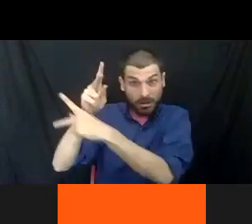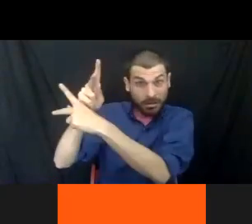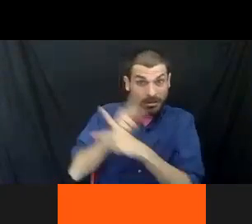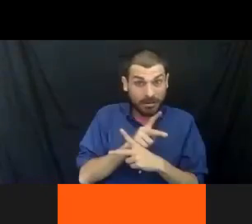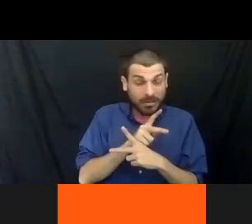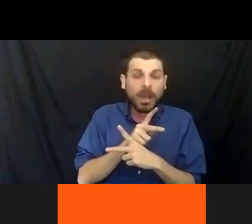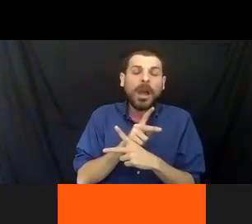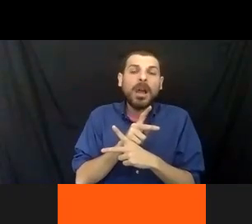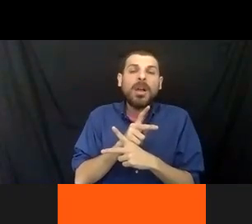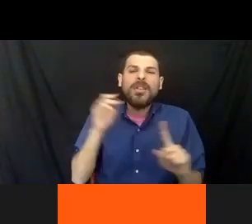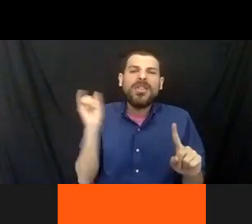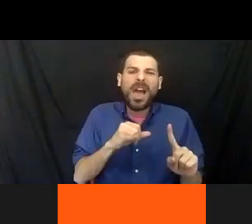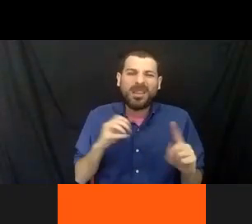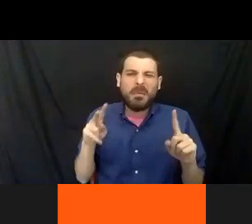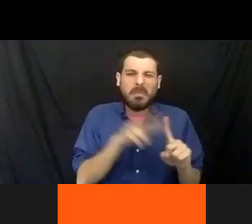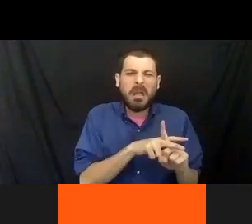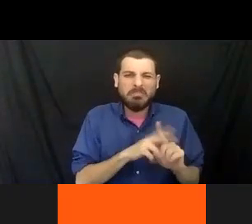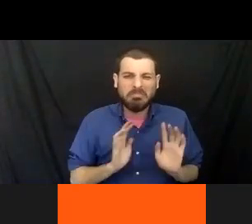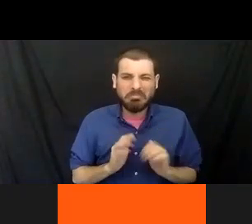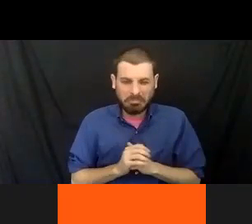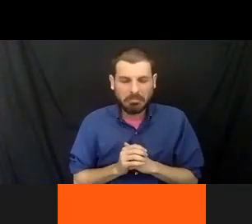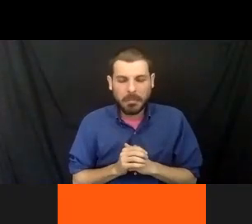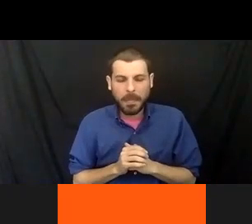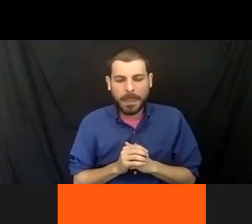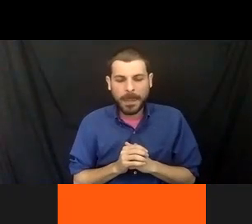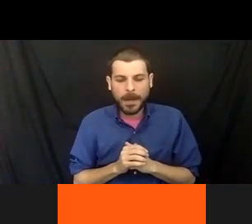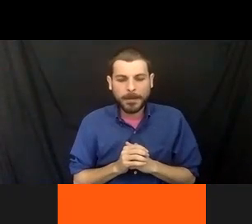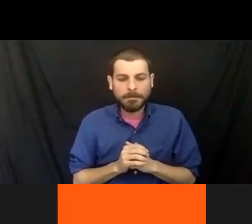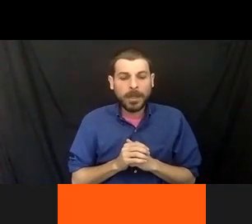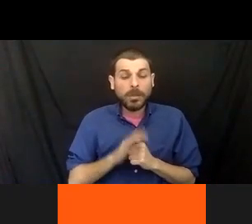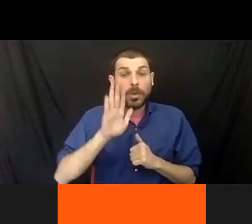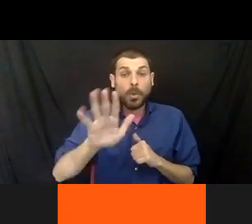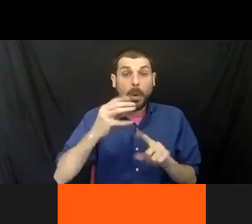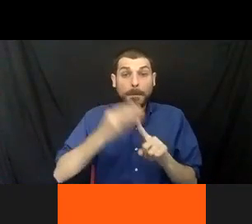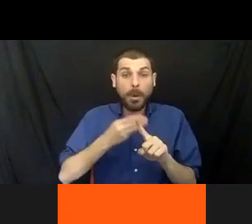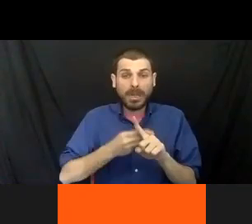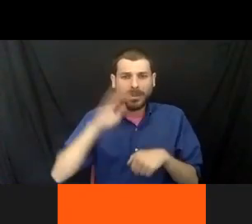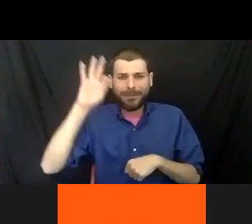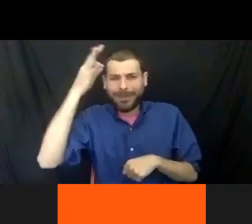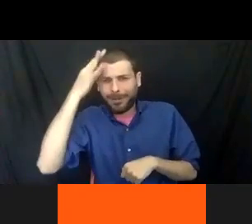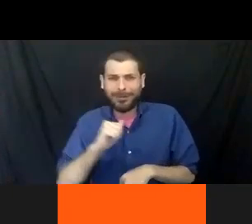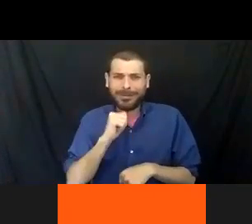detail about how you might find out whether your mortgage is federally backed.